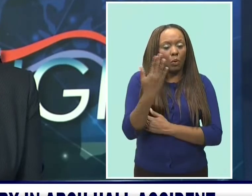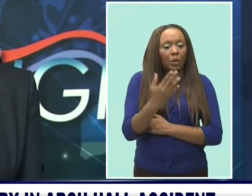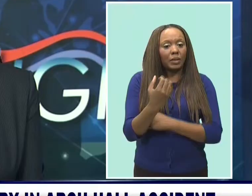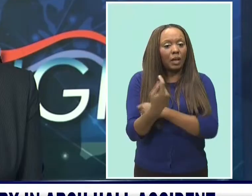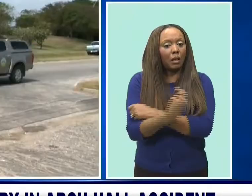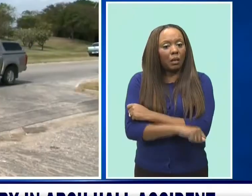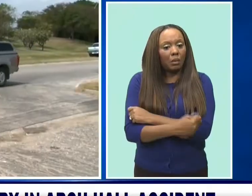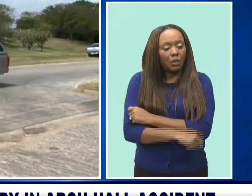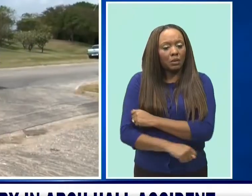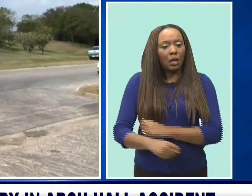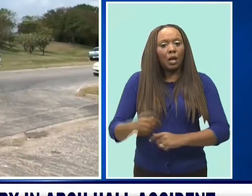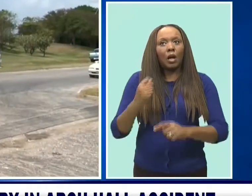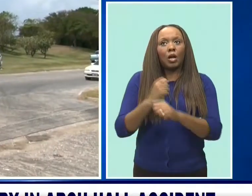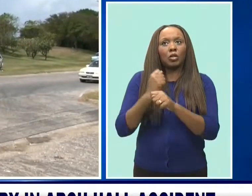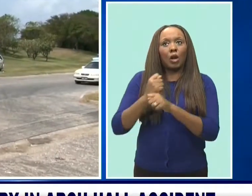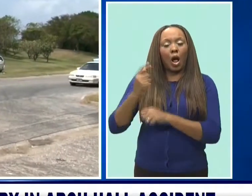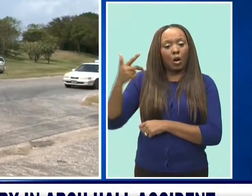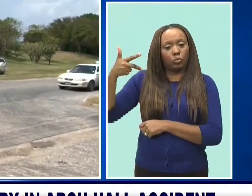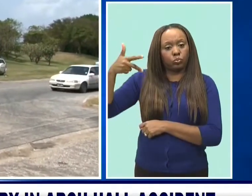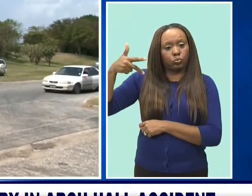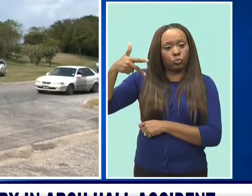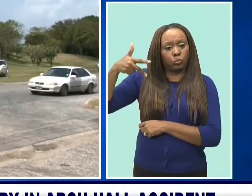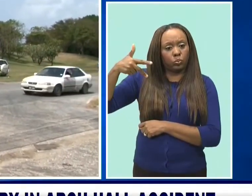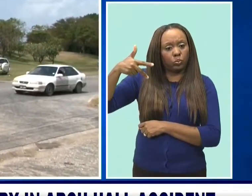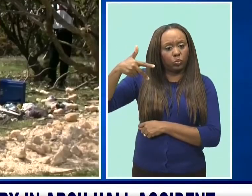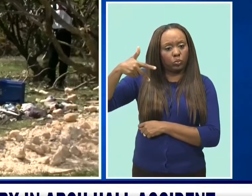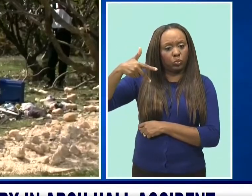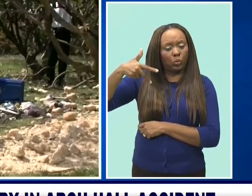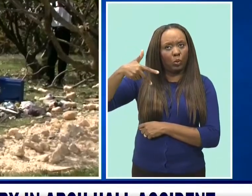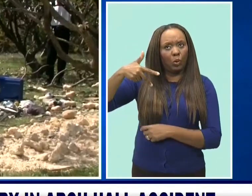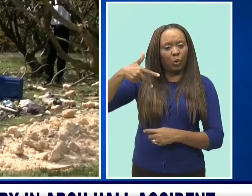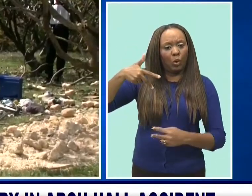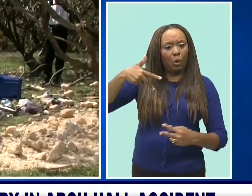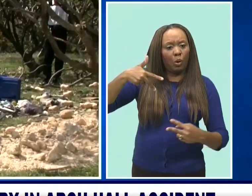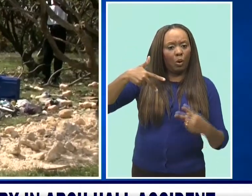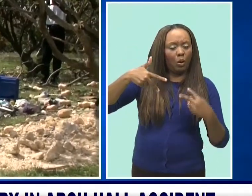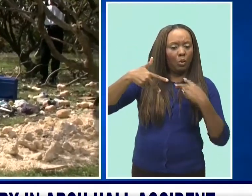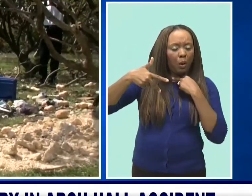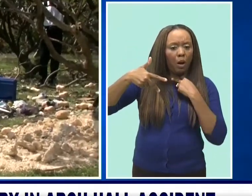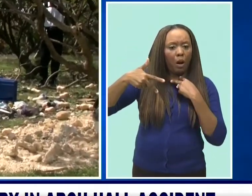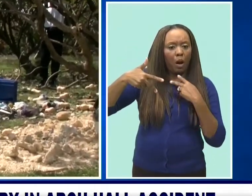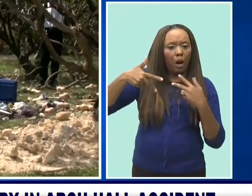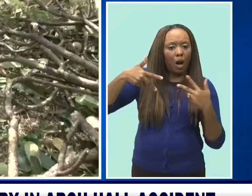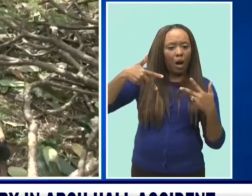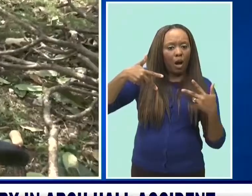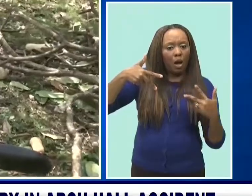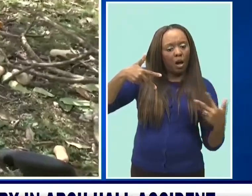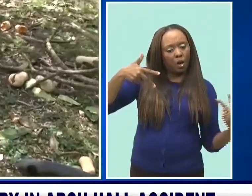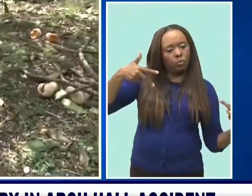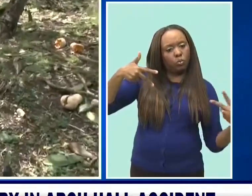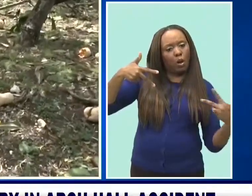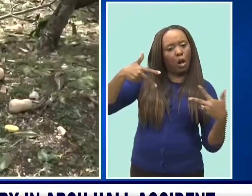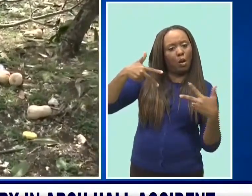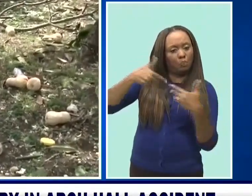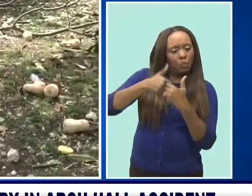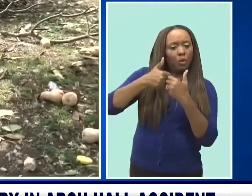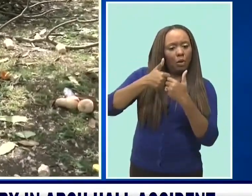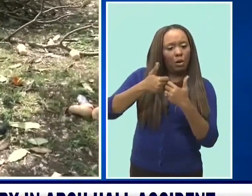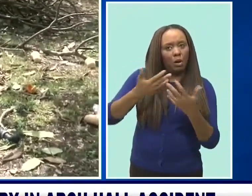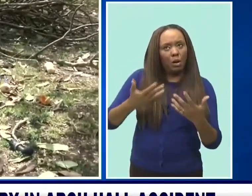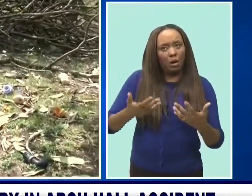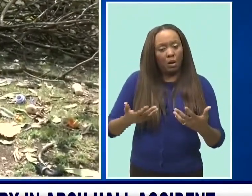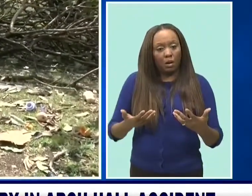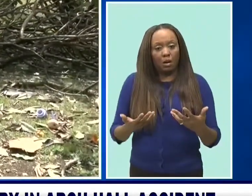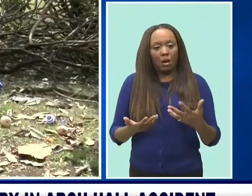Thomas this morning. A truck heading downhill from Vaucluse encountered difficulties and struck a van which was traveling south along the Ronald Map